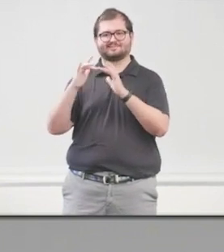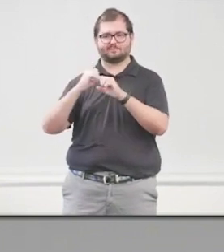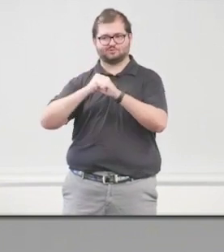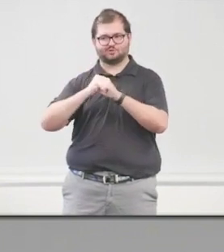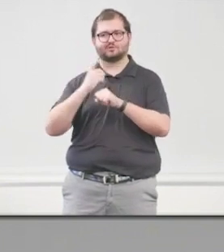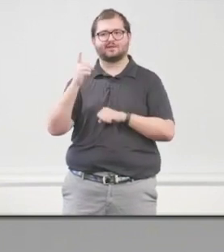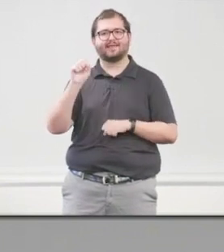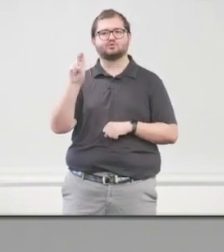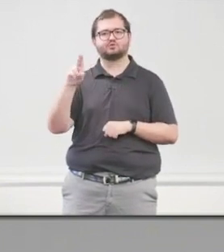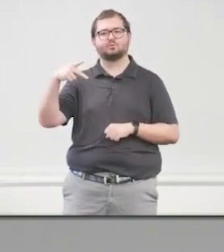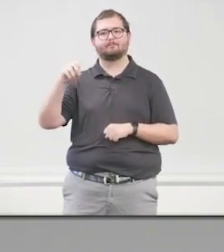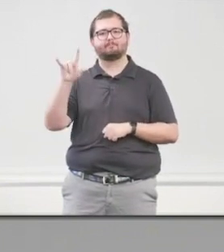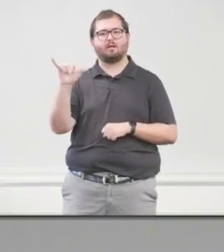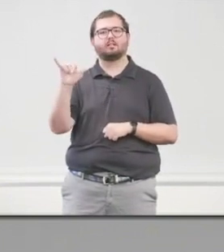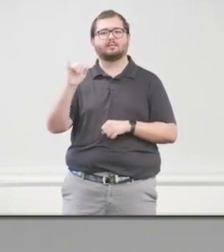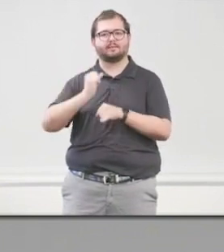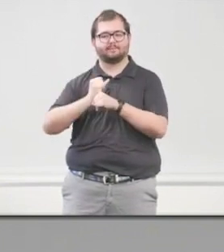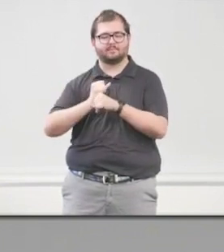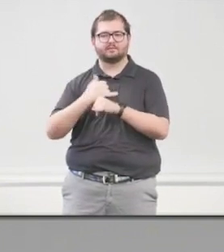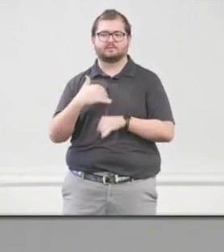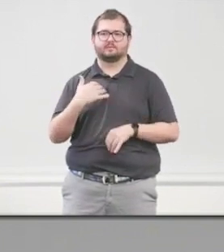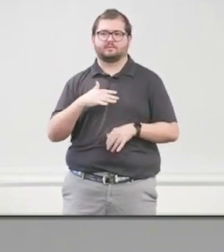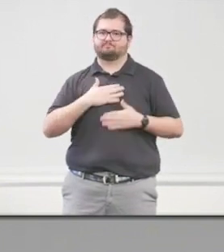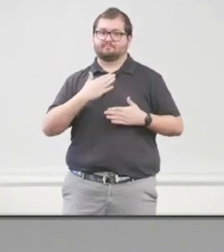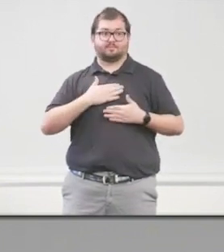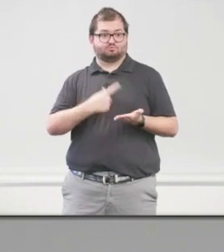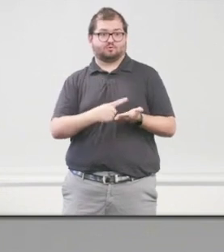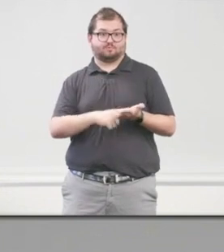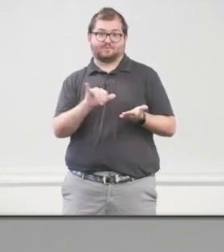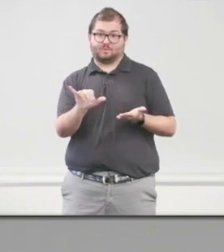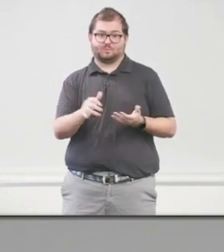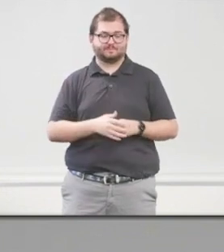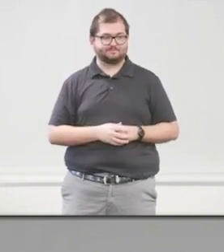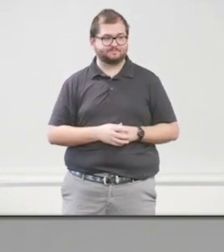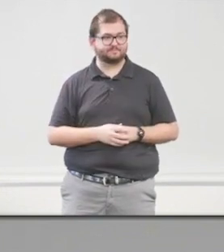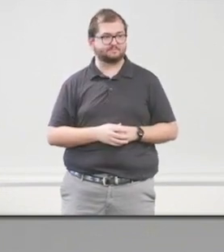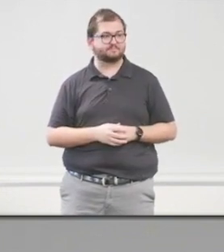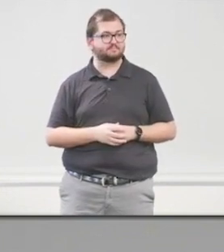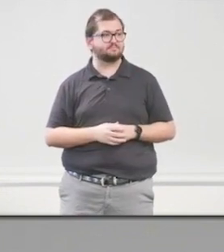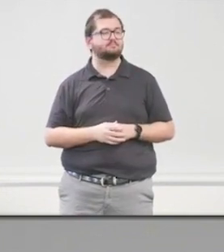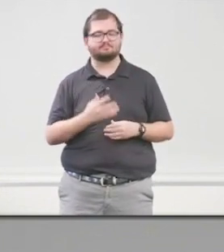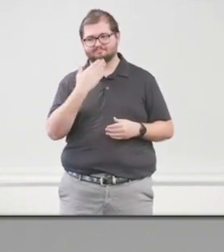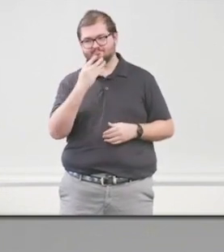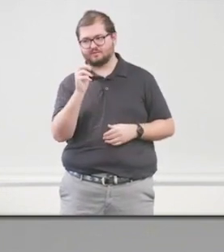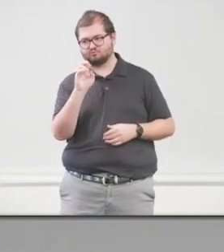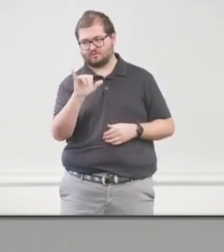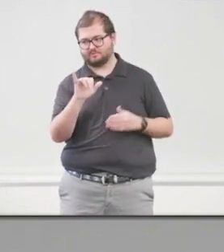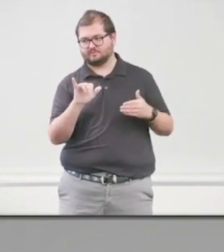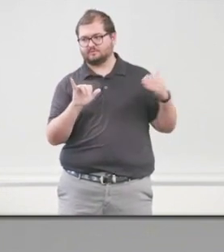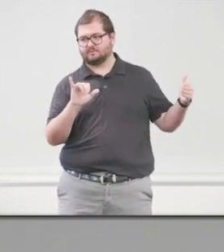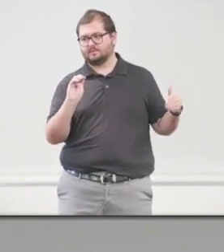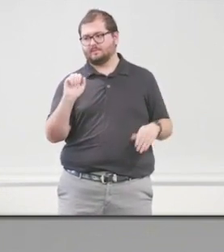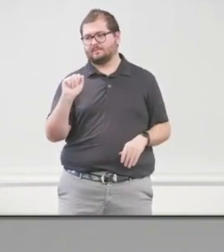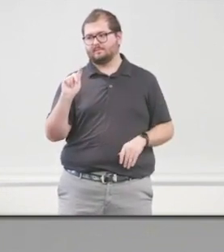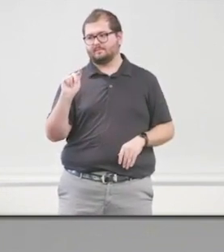Poly, and very happy to talk to you about that as well. Matt? Thanks, Troy. And then Matt, Special